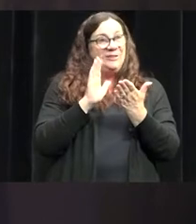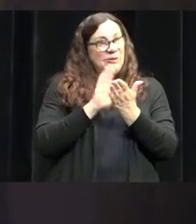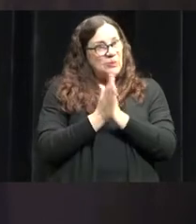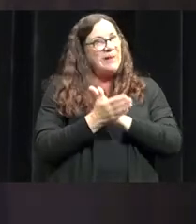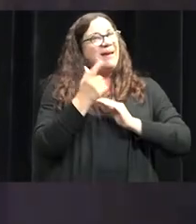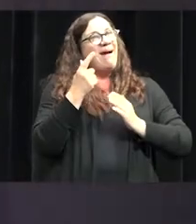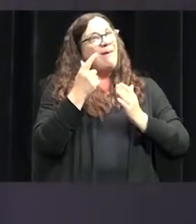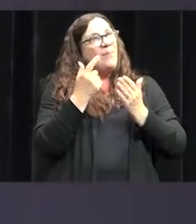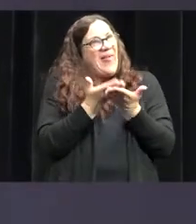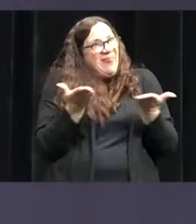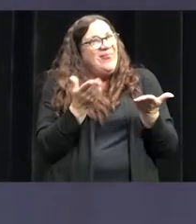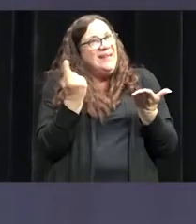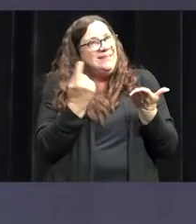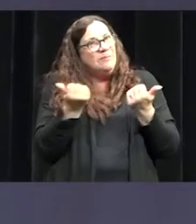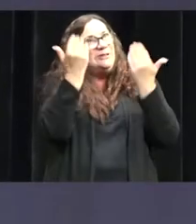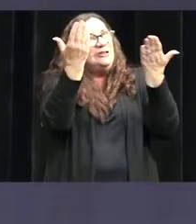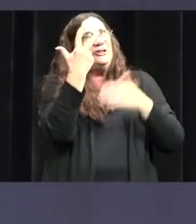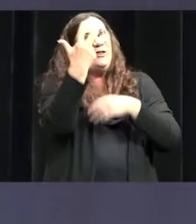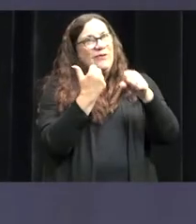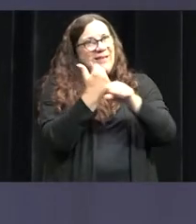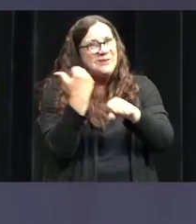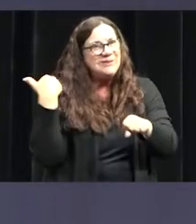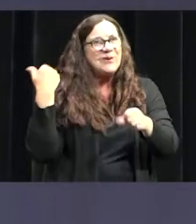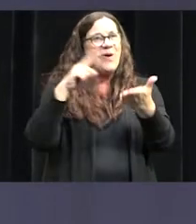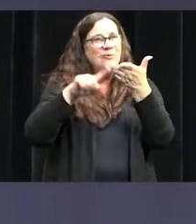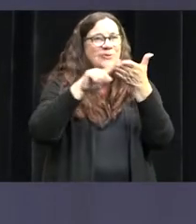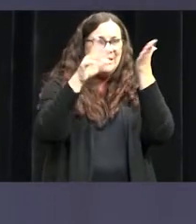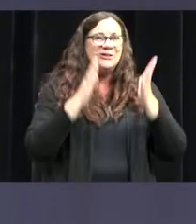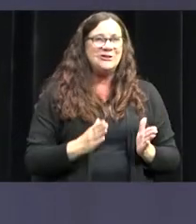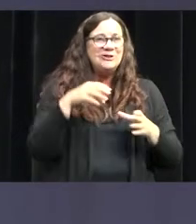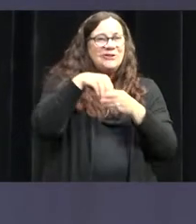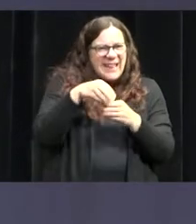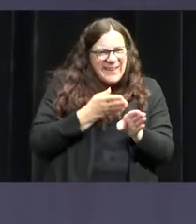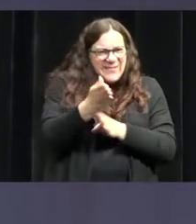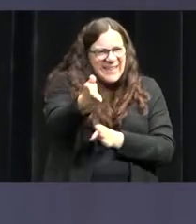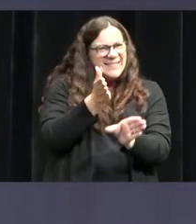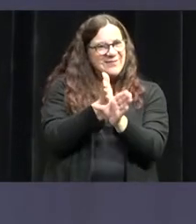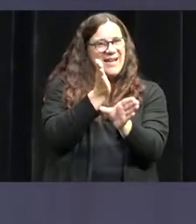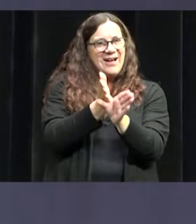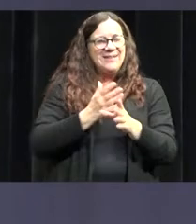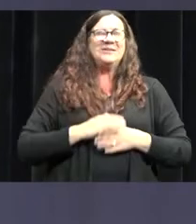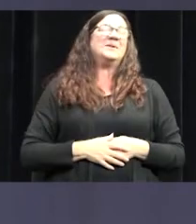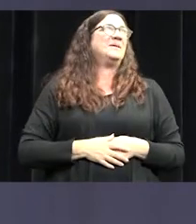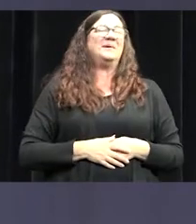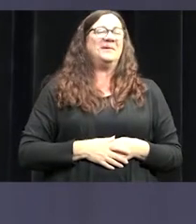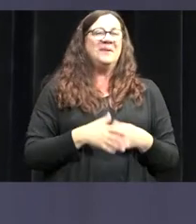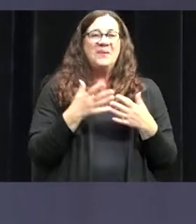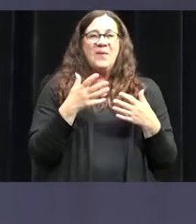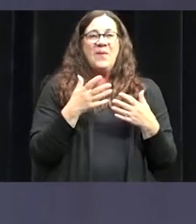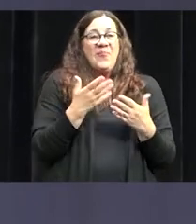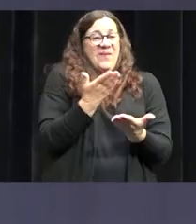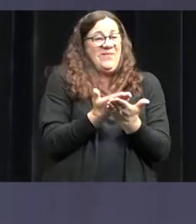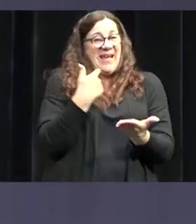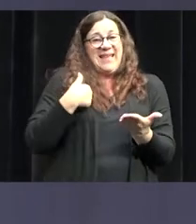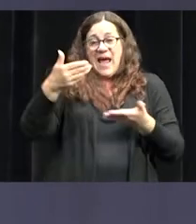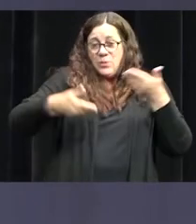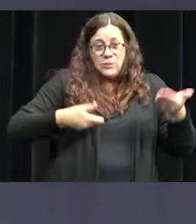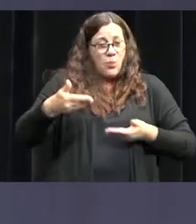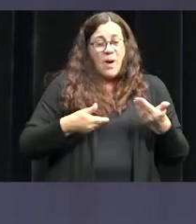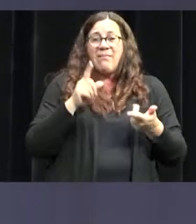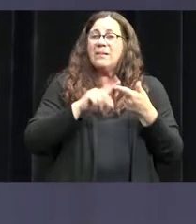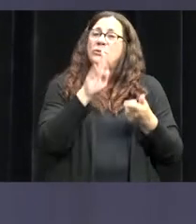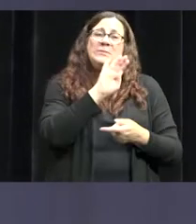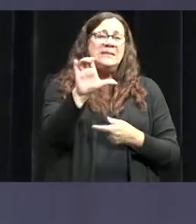psychology the fact that i was welcomed into bristol community college despite my past is what sets bristol